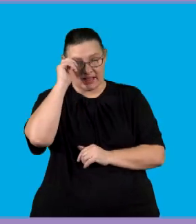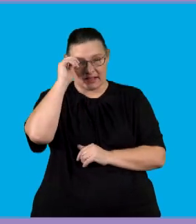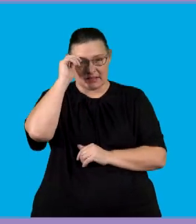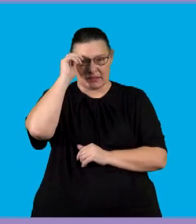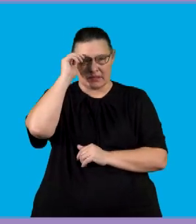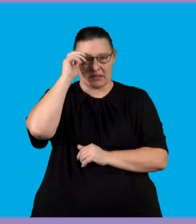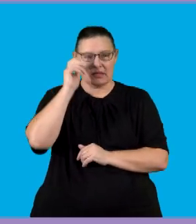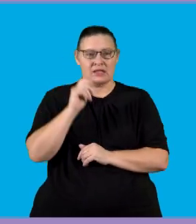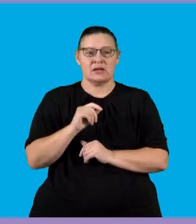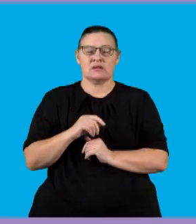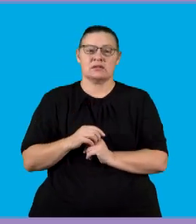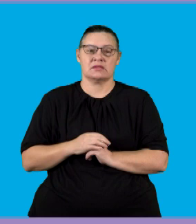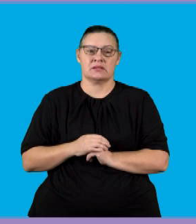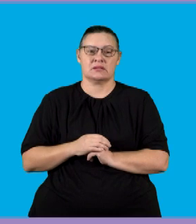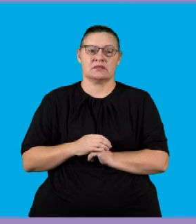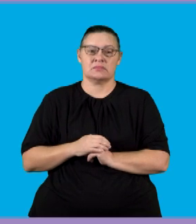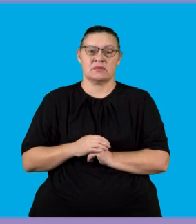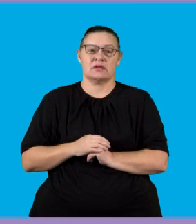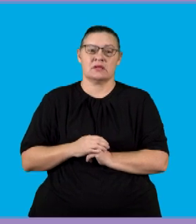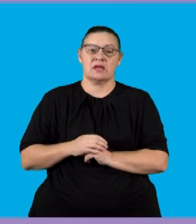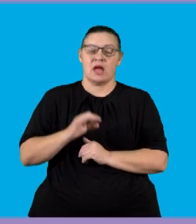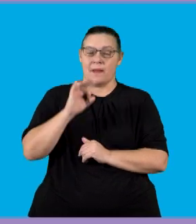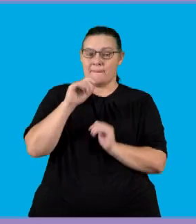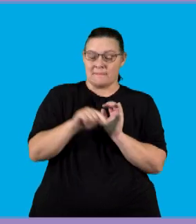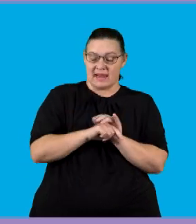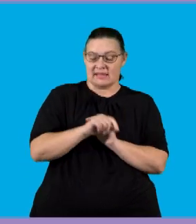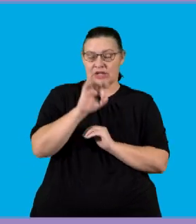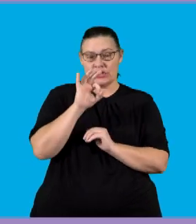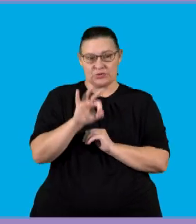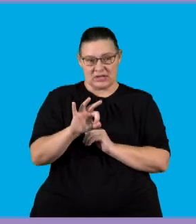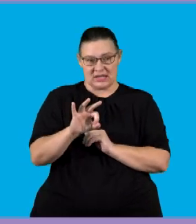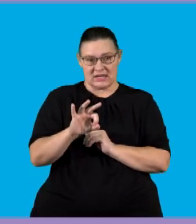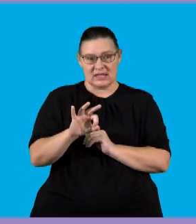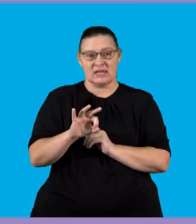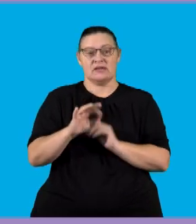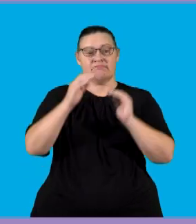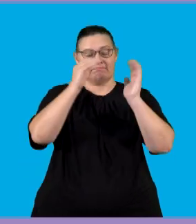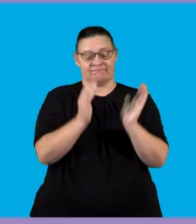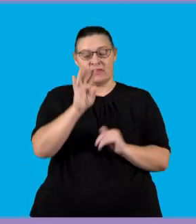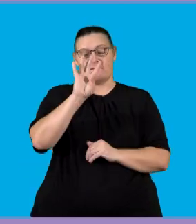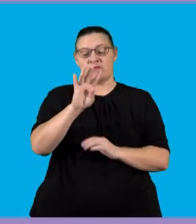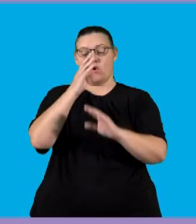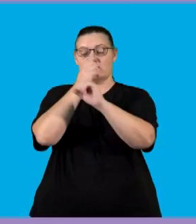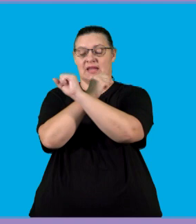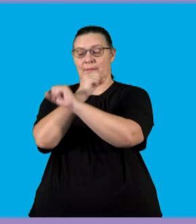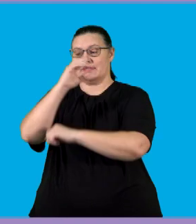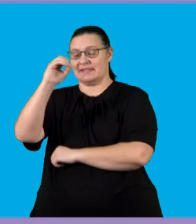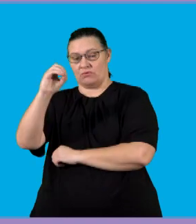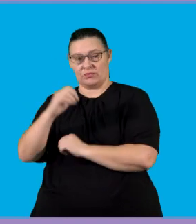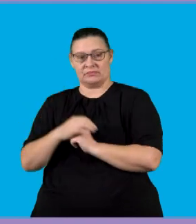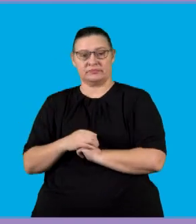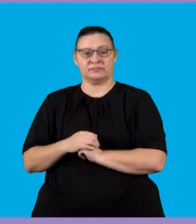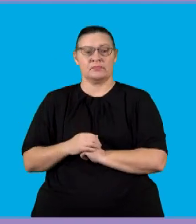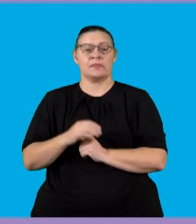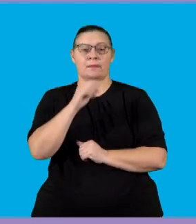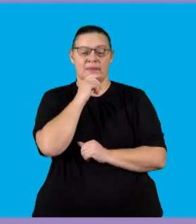that that means that the exponents are going to multiply together. So that is 4 multiplied